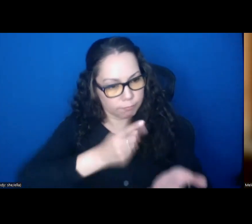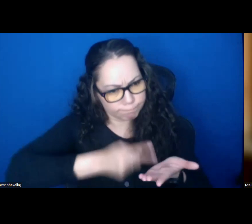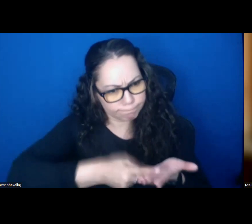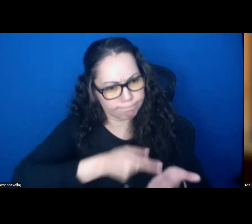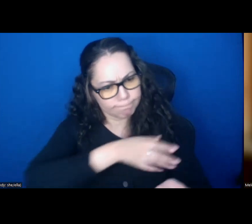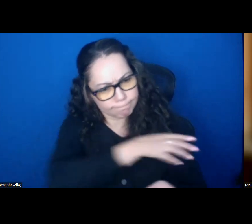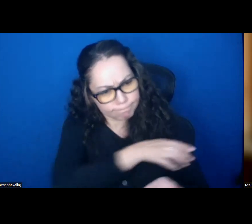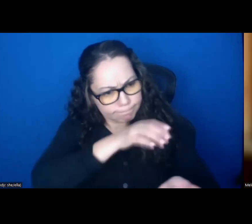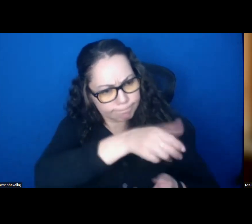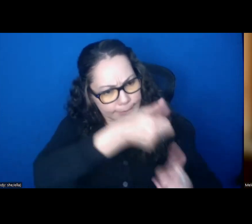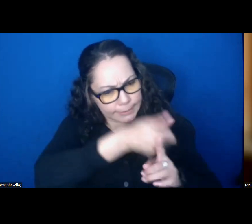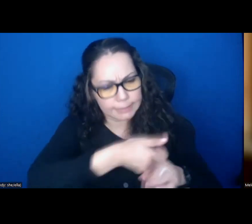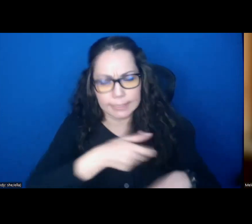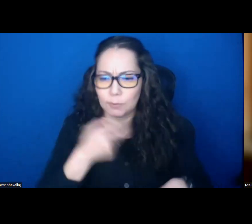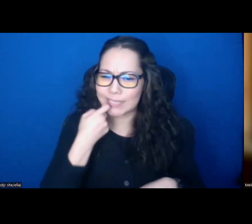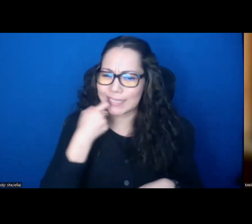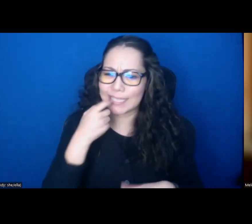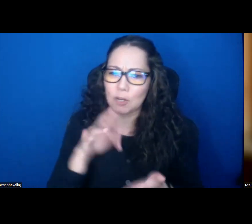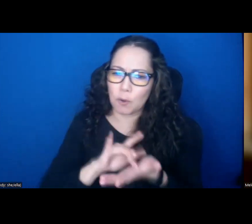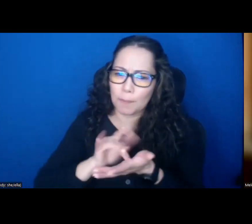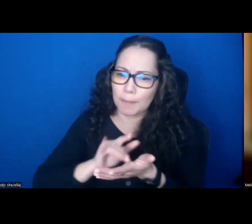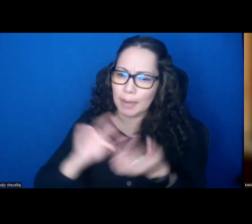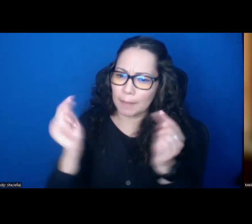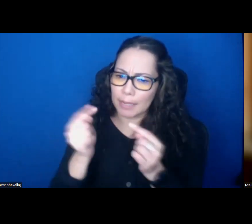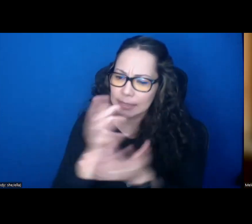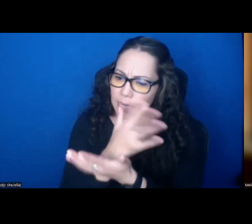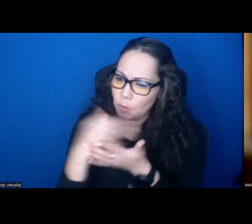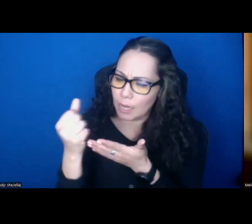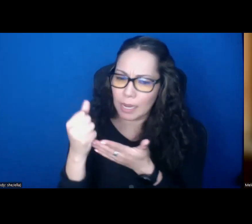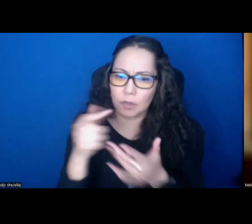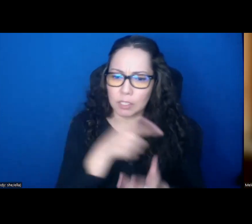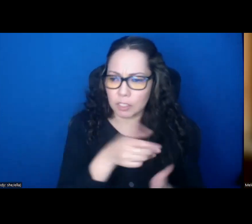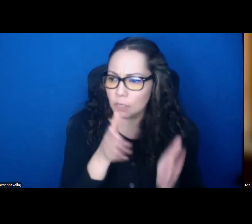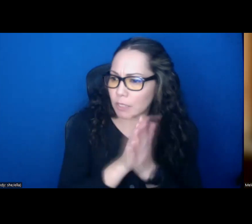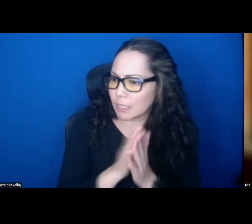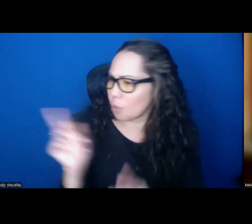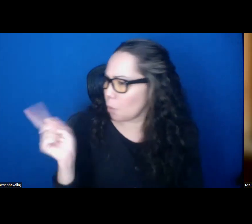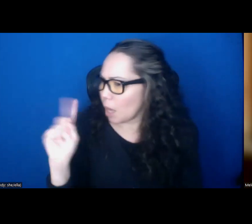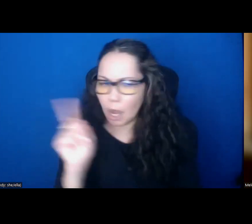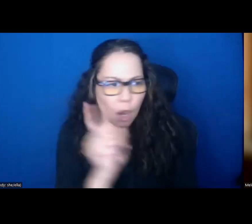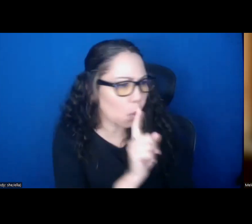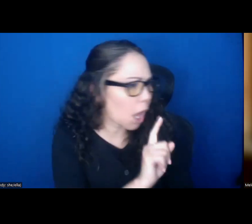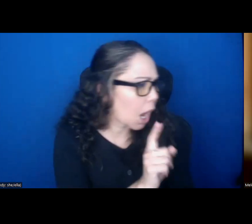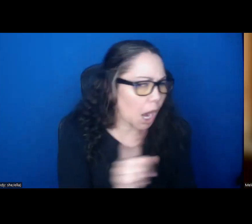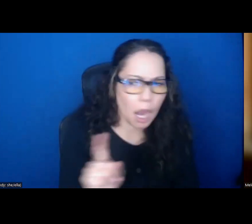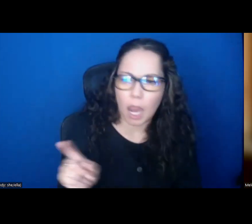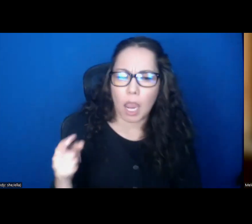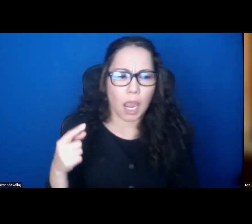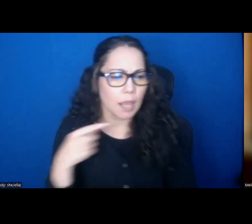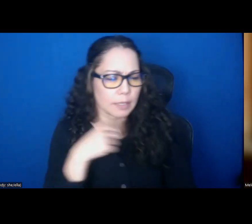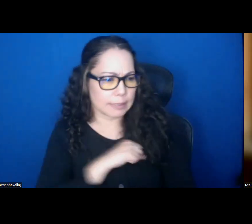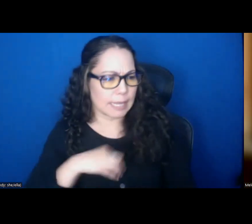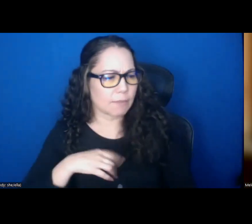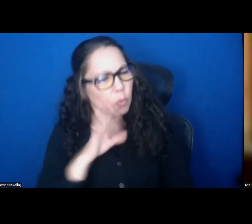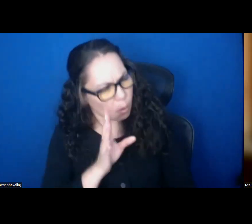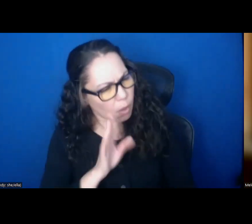pain medications ran out. And she was asking where they were, and she was being told we're working on it. And she